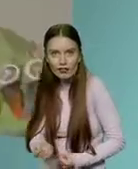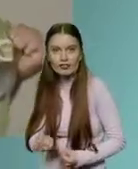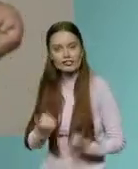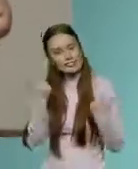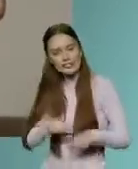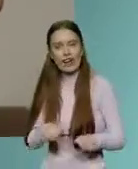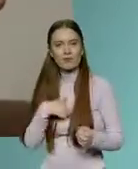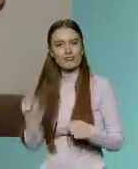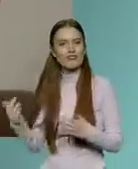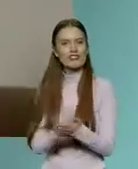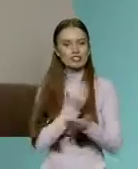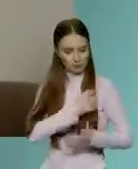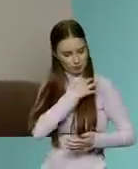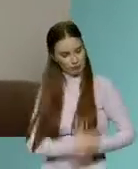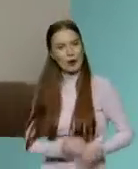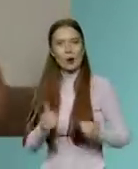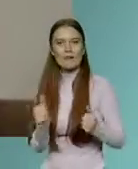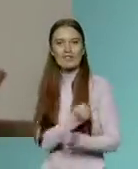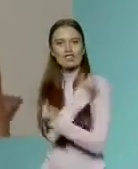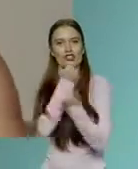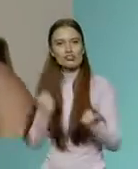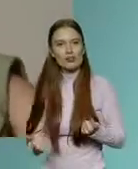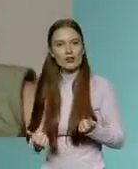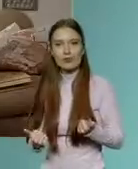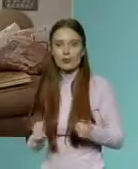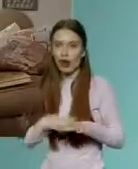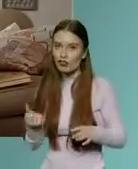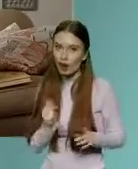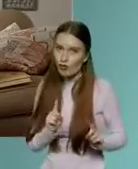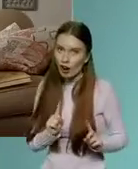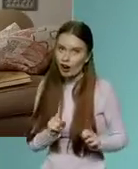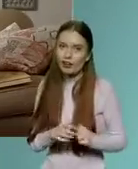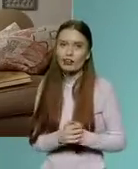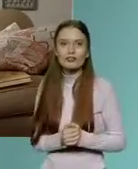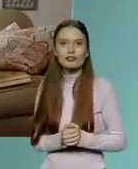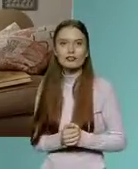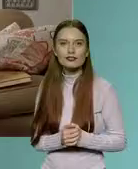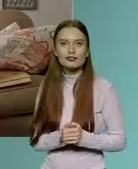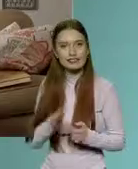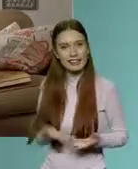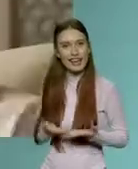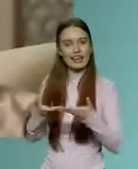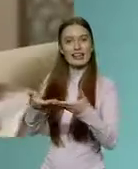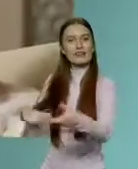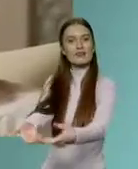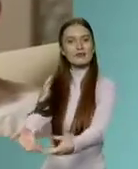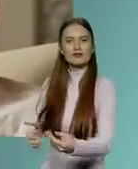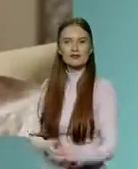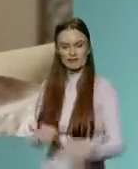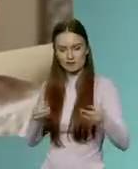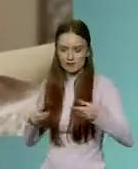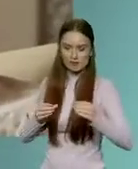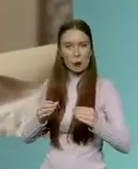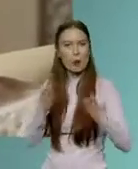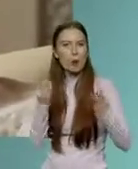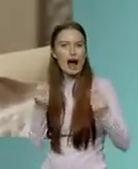Collection complete. Hmm. But that's not all I got. Here, Dad. Yeah, it's a bit